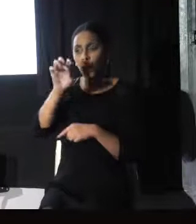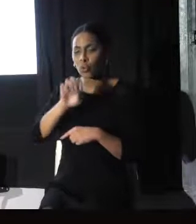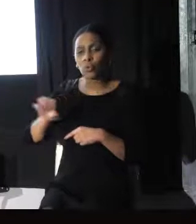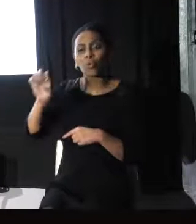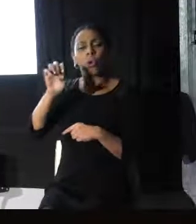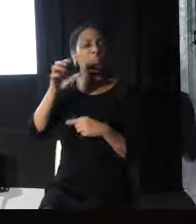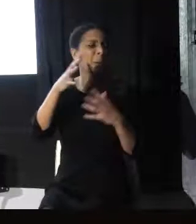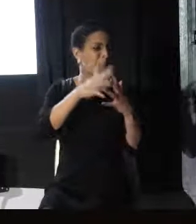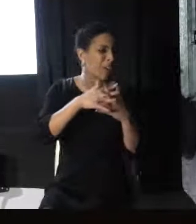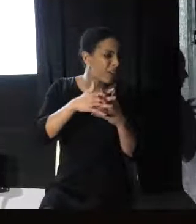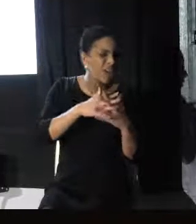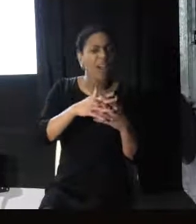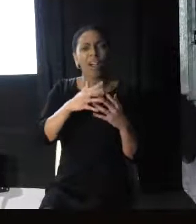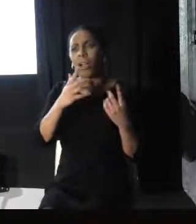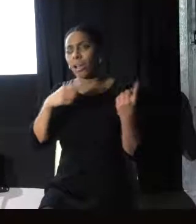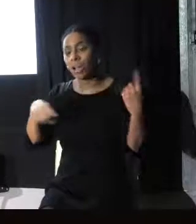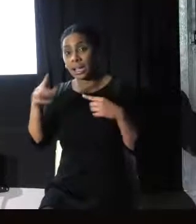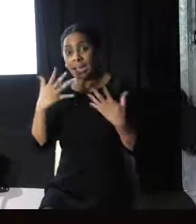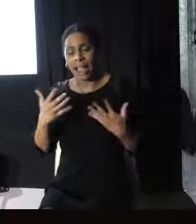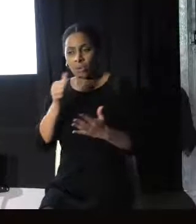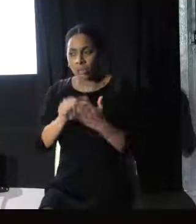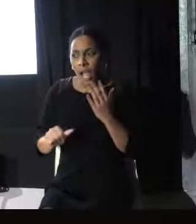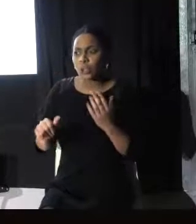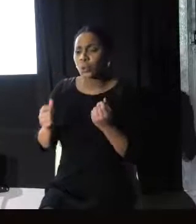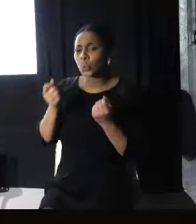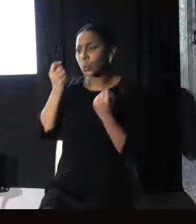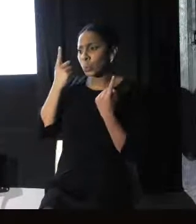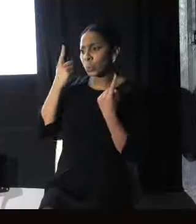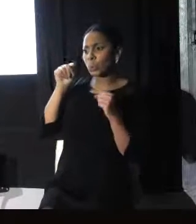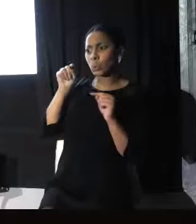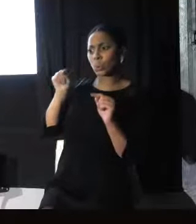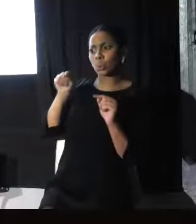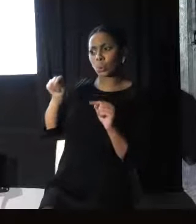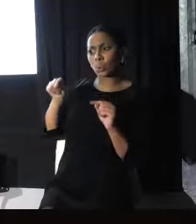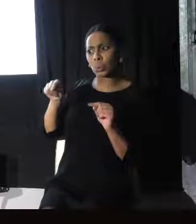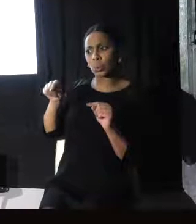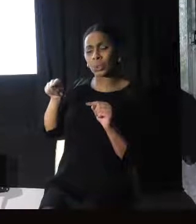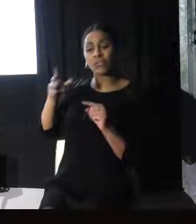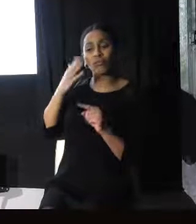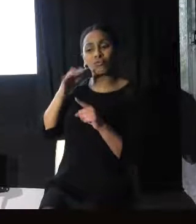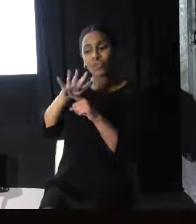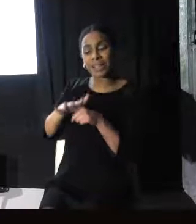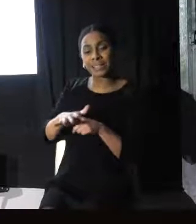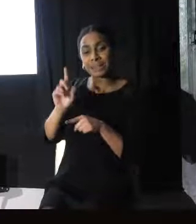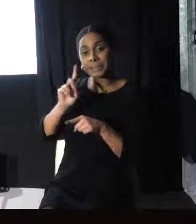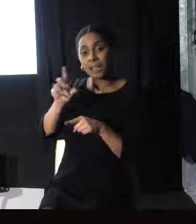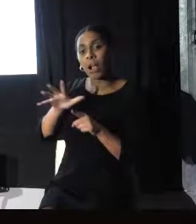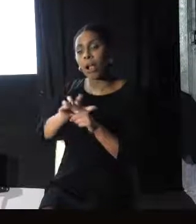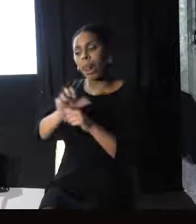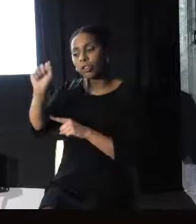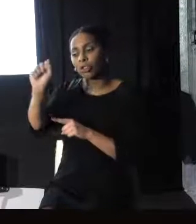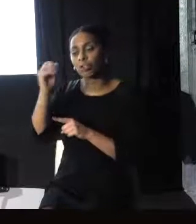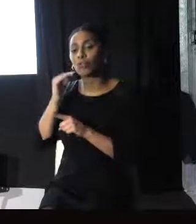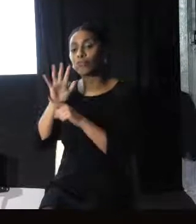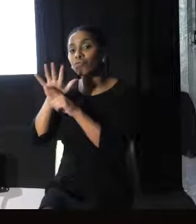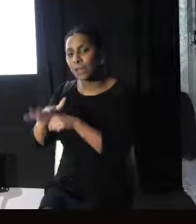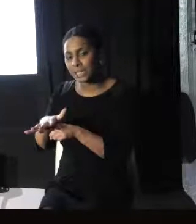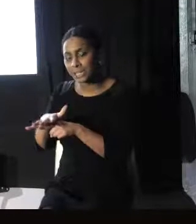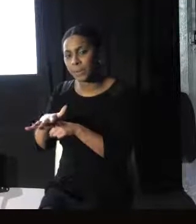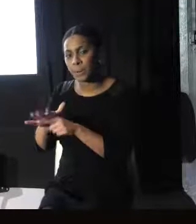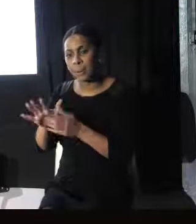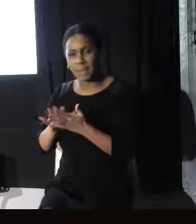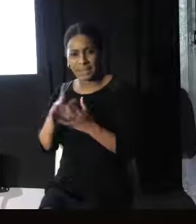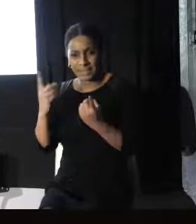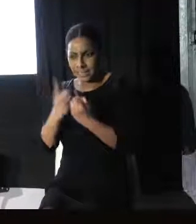and America, I think, starting to come to terms, which is cultural racism. He talks about the expropriation, the